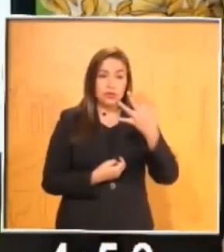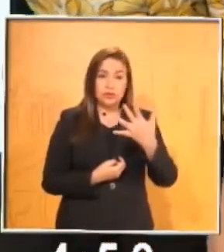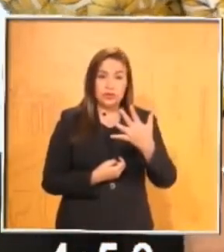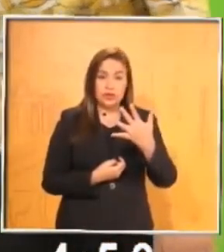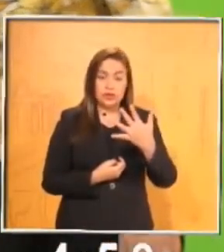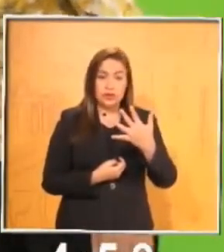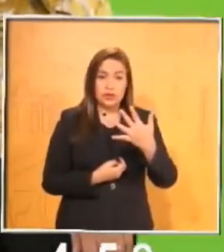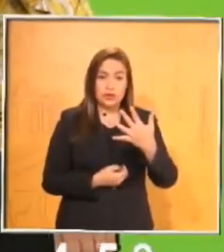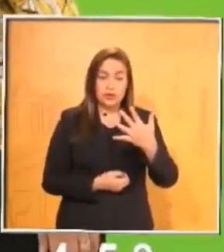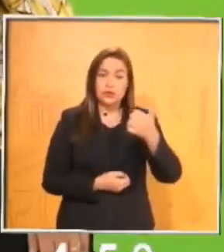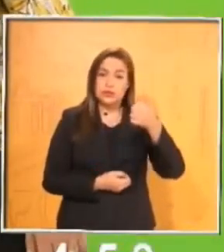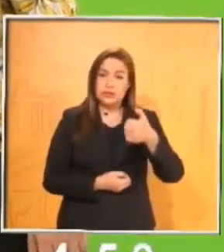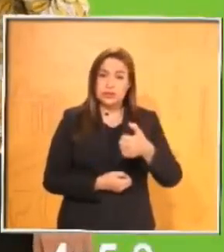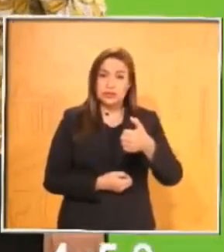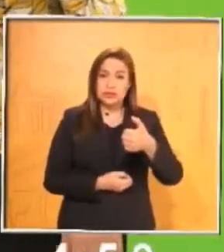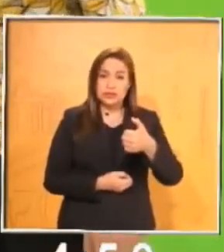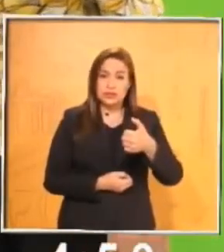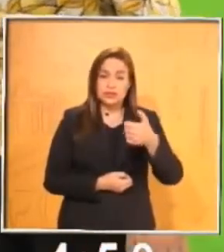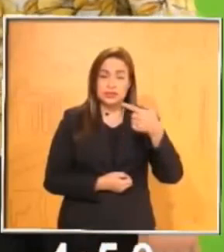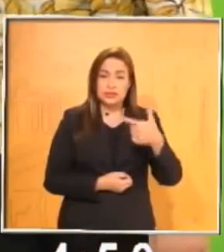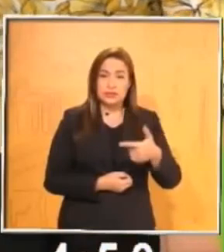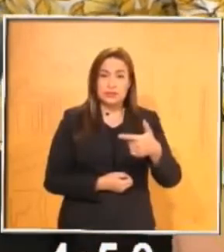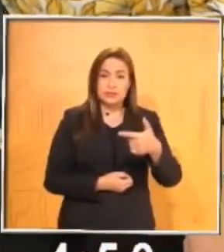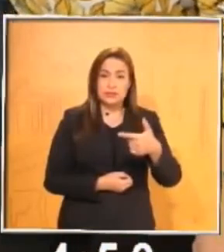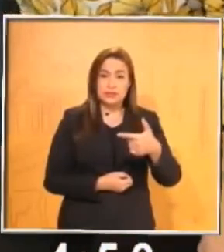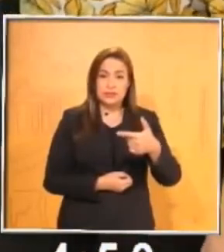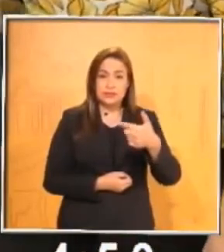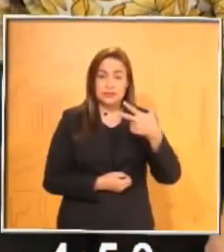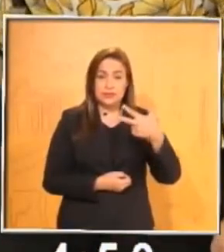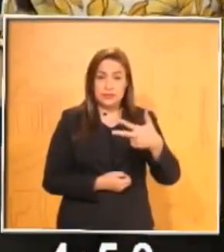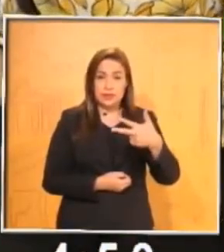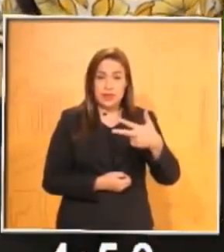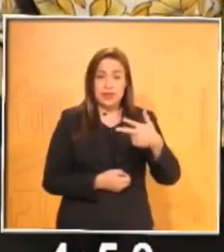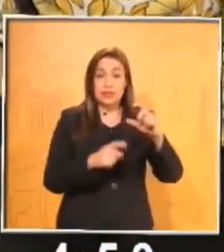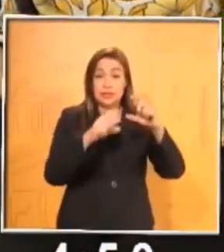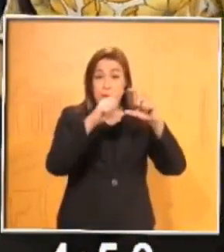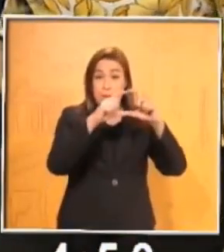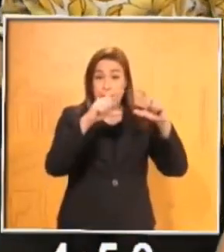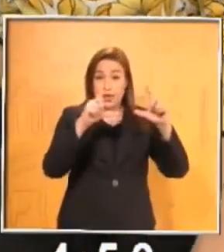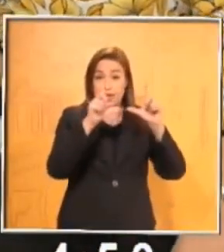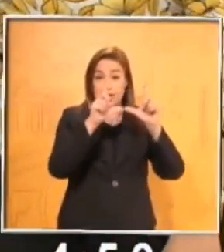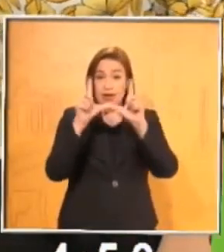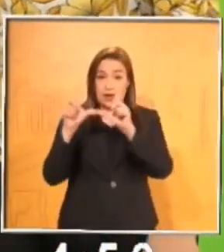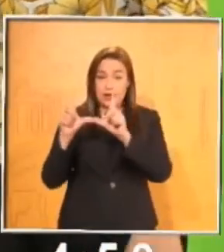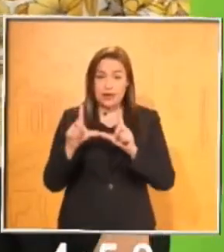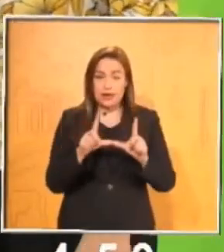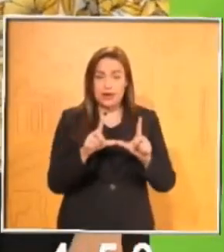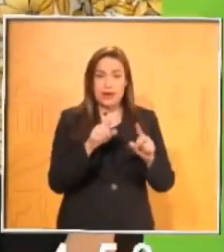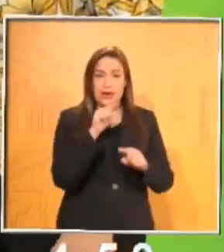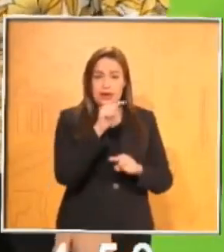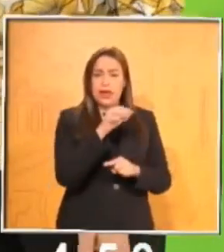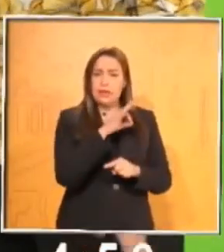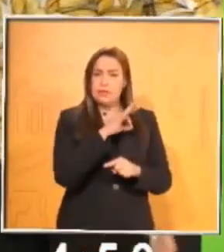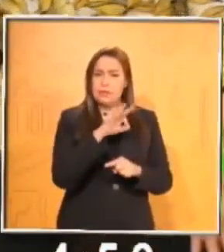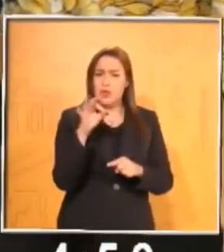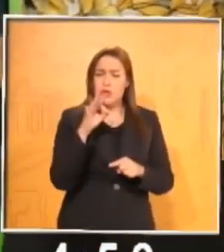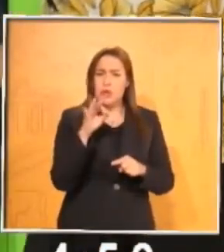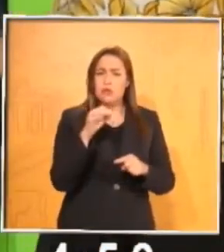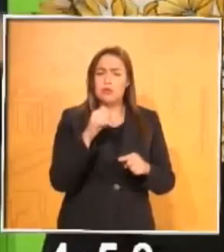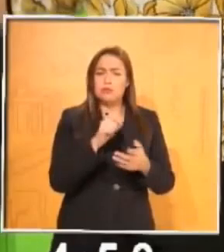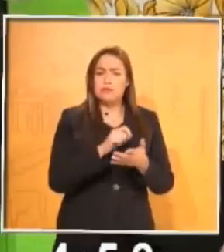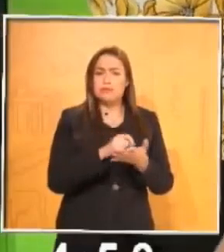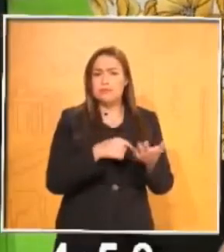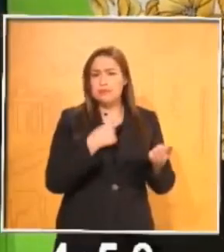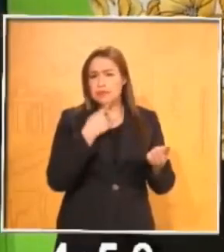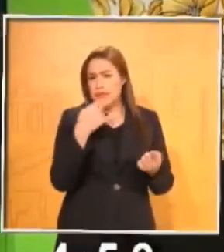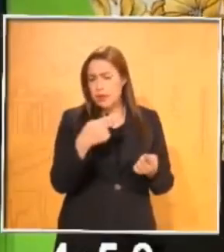5, 6, 7, 8 panels. We can name them panels or